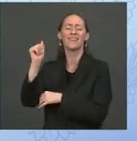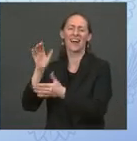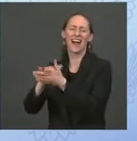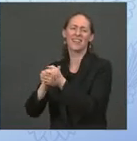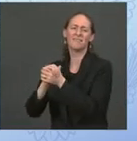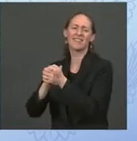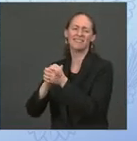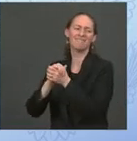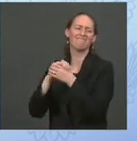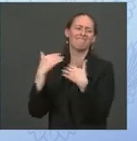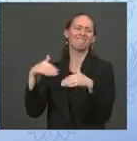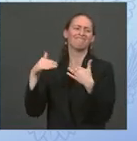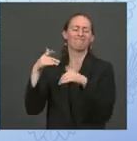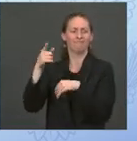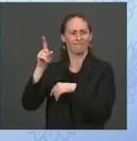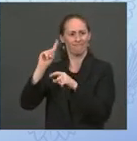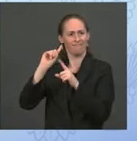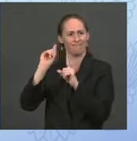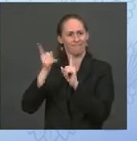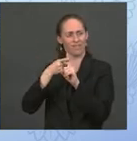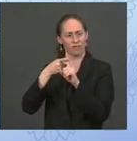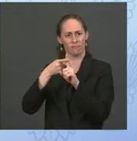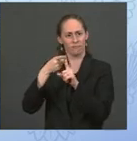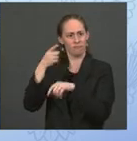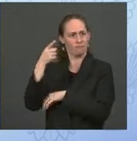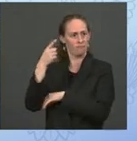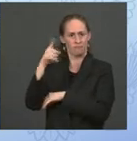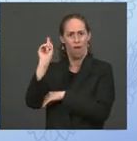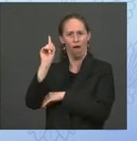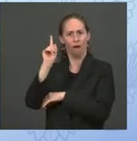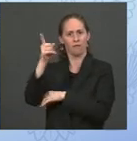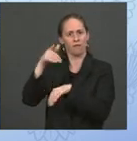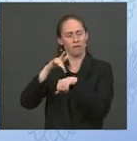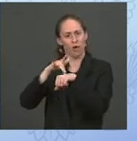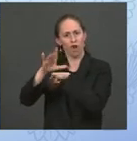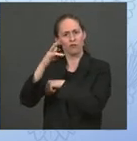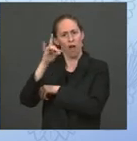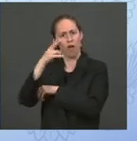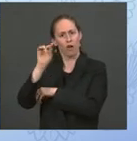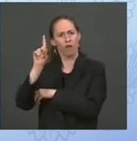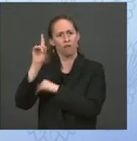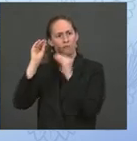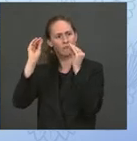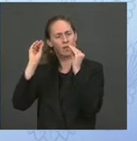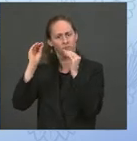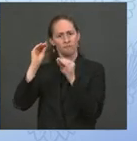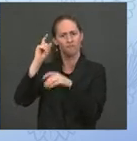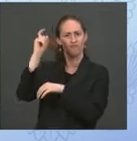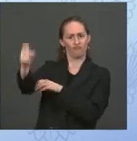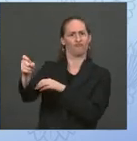our first ever early childhood education awardee.